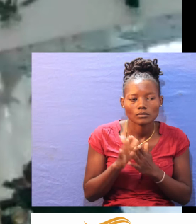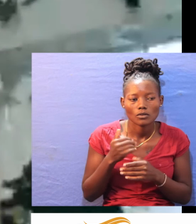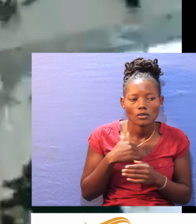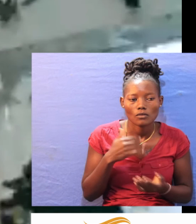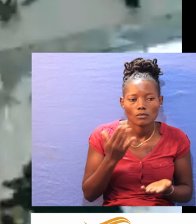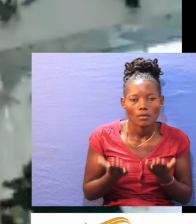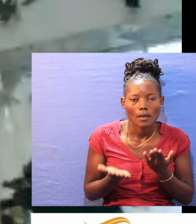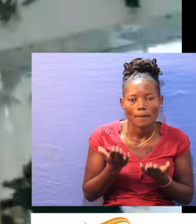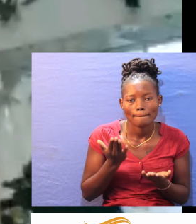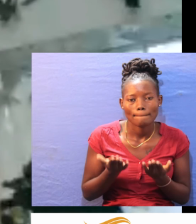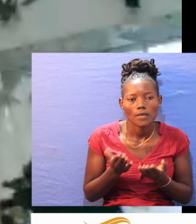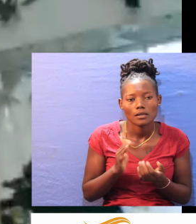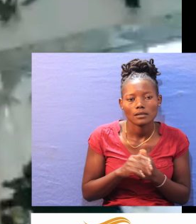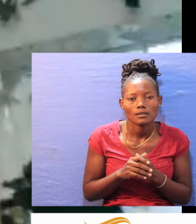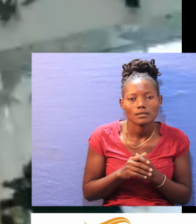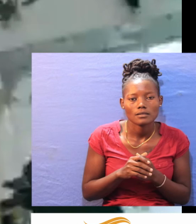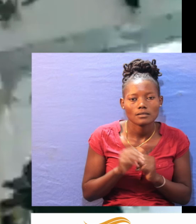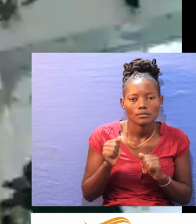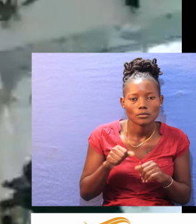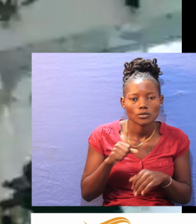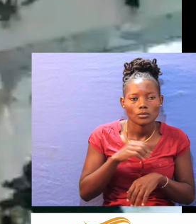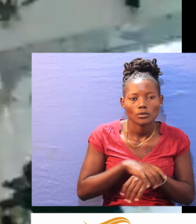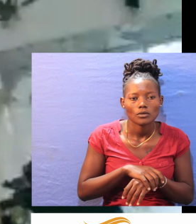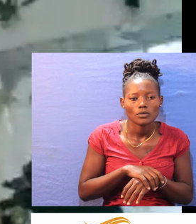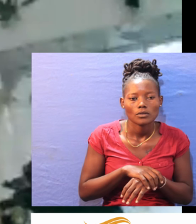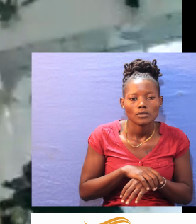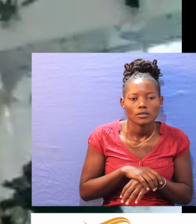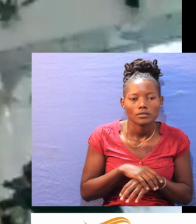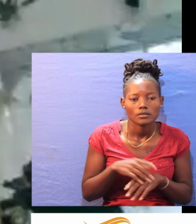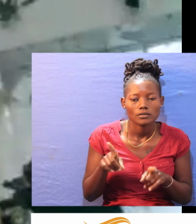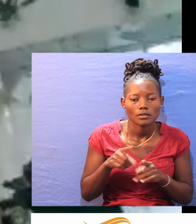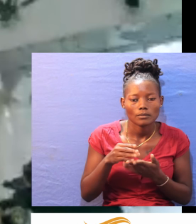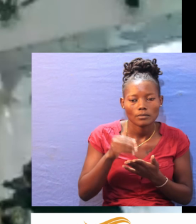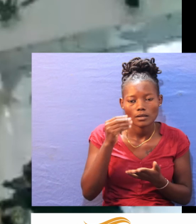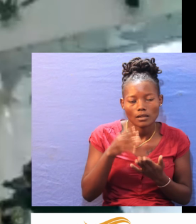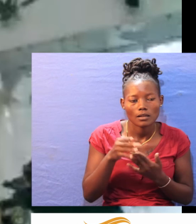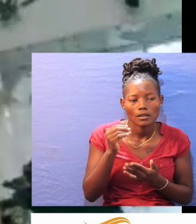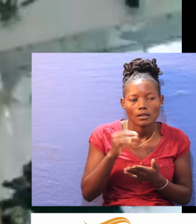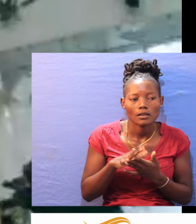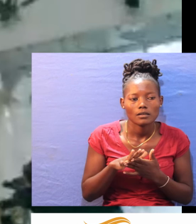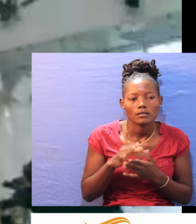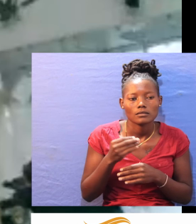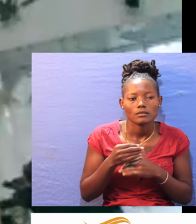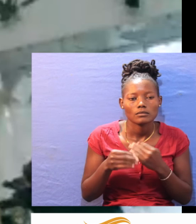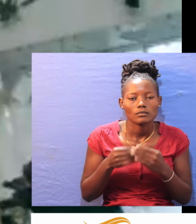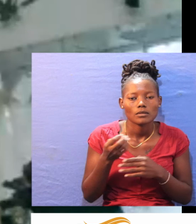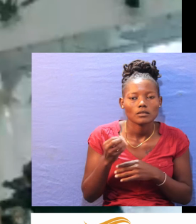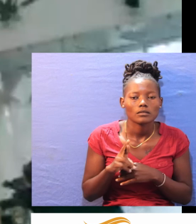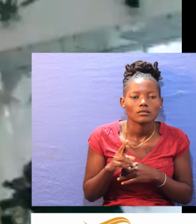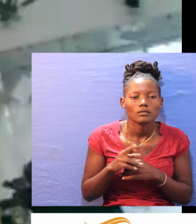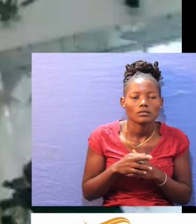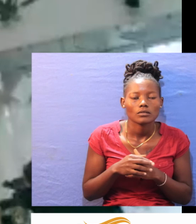knowledge, that I can take it and not only learn about it, but to be able to apply it